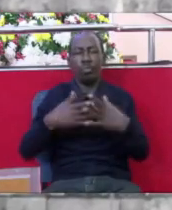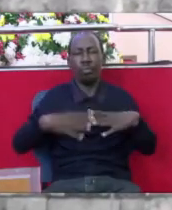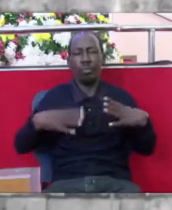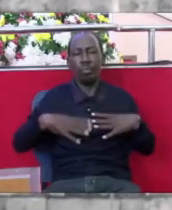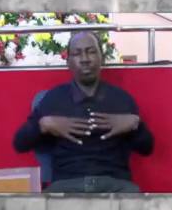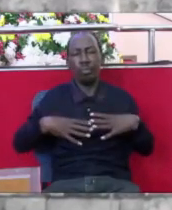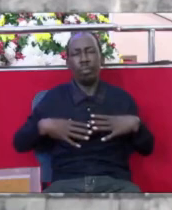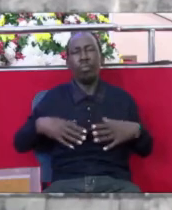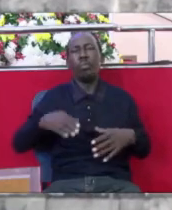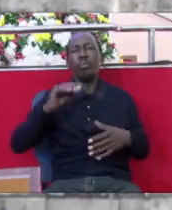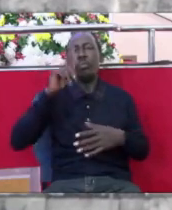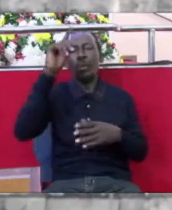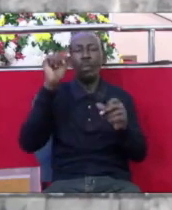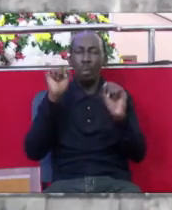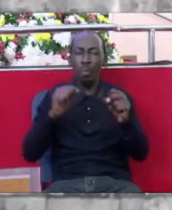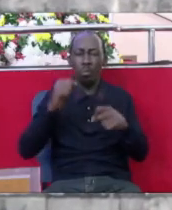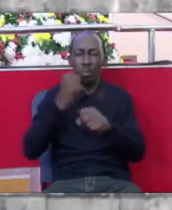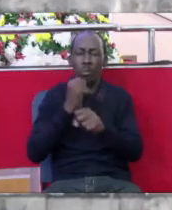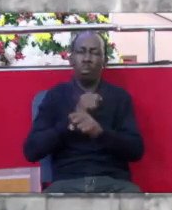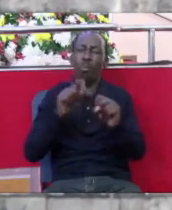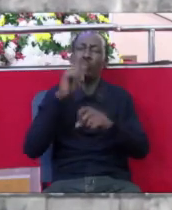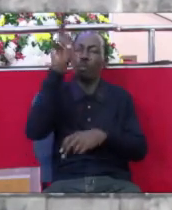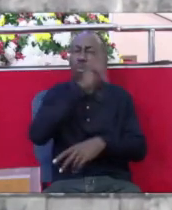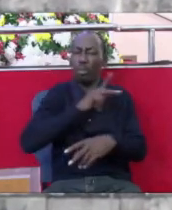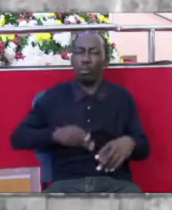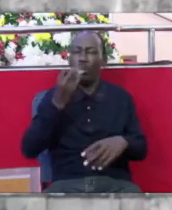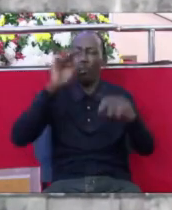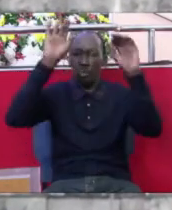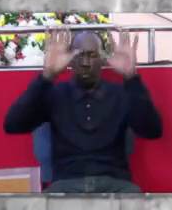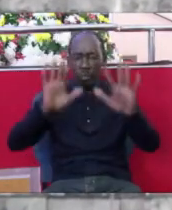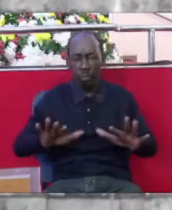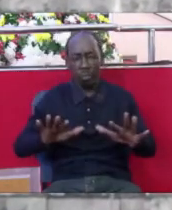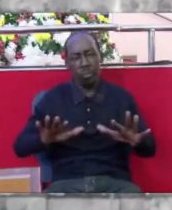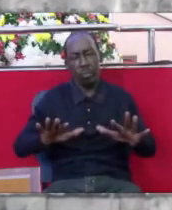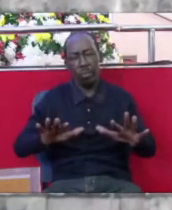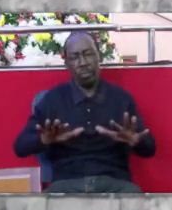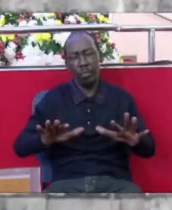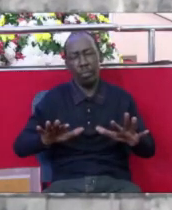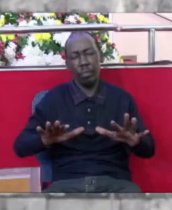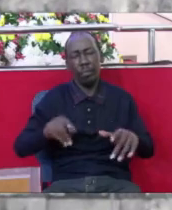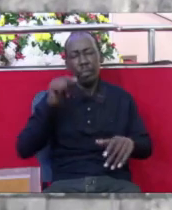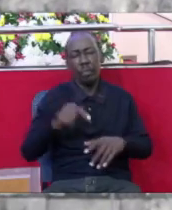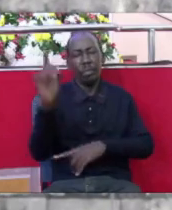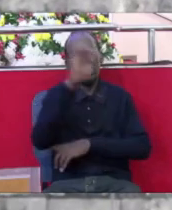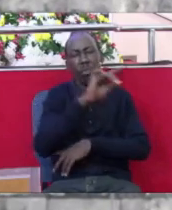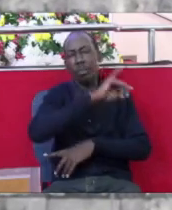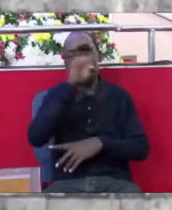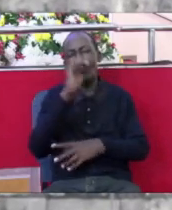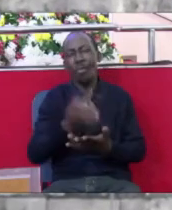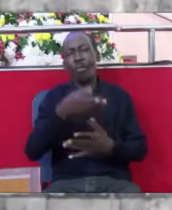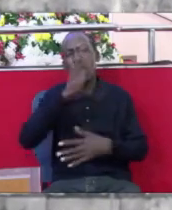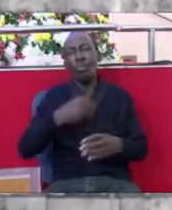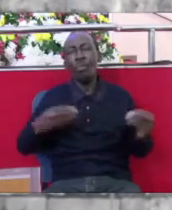And Lord, we know that, Lord, you are able to do that which only you can do, King of Glory. Unaweza fanya kila ambacho unaweza kufanya tu wewe peke yake. This day, Jehovah God, as a congregation,